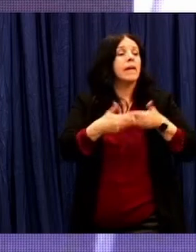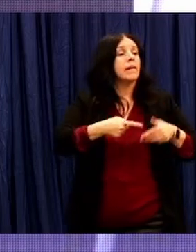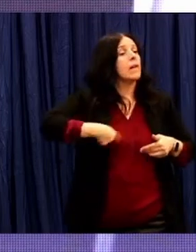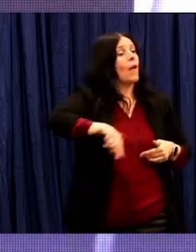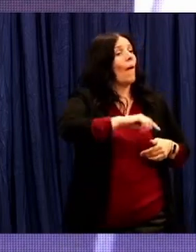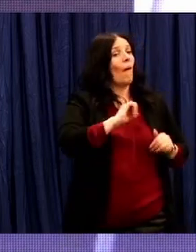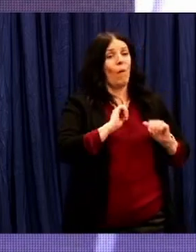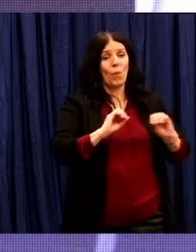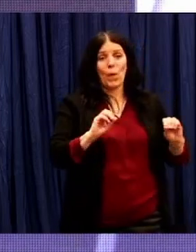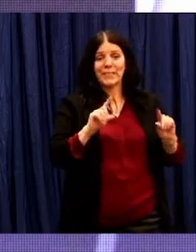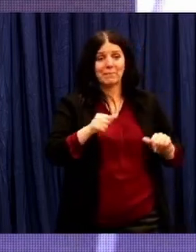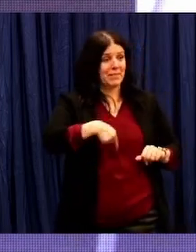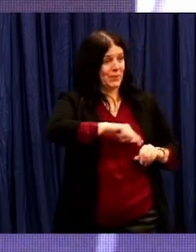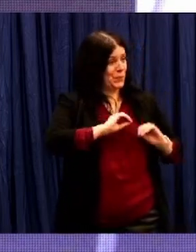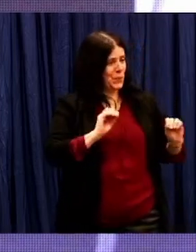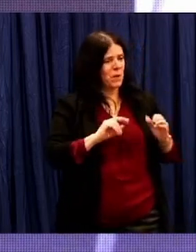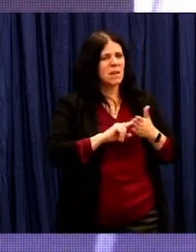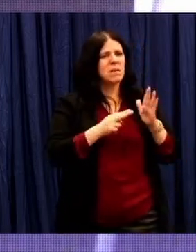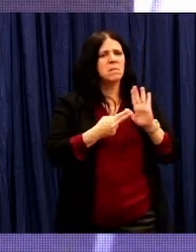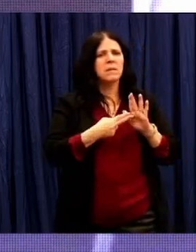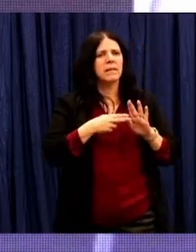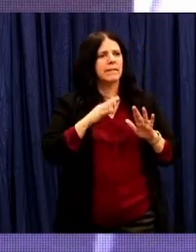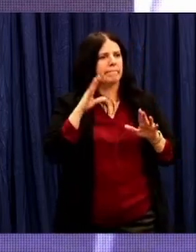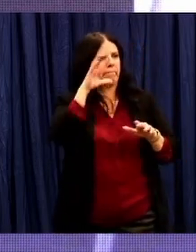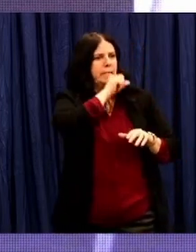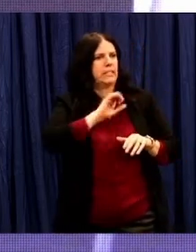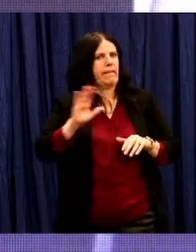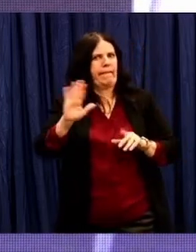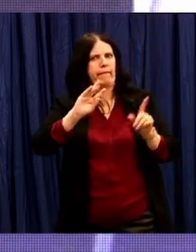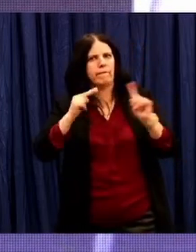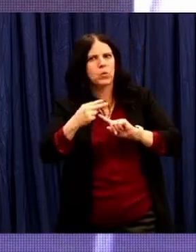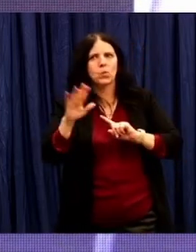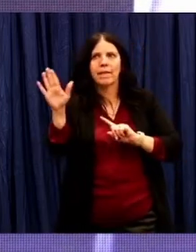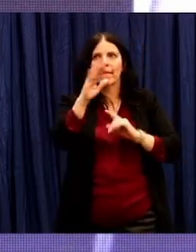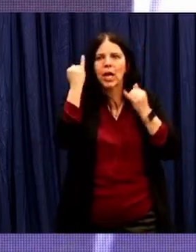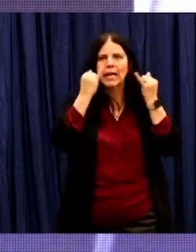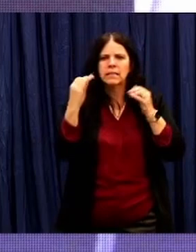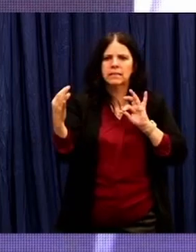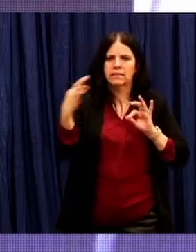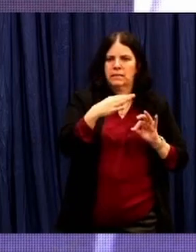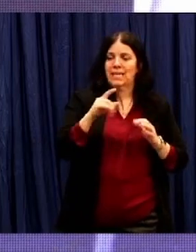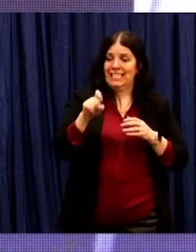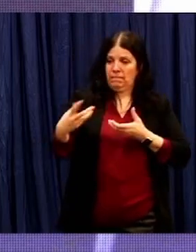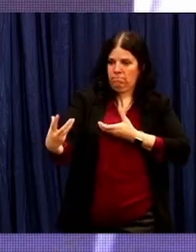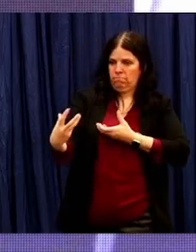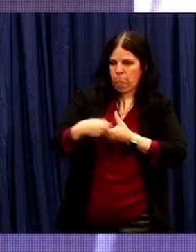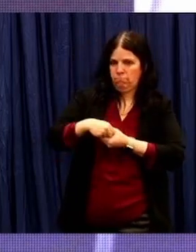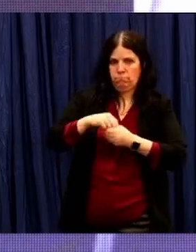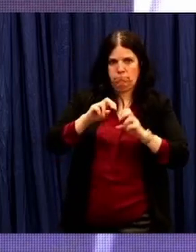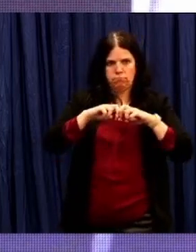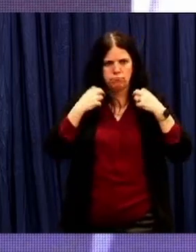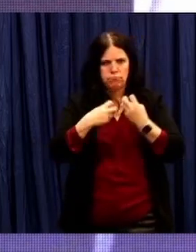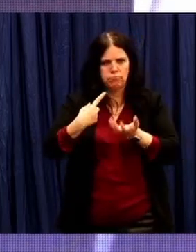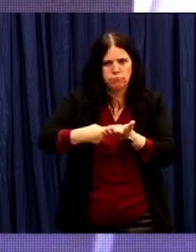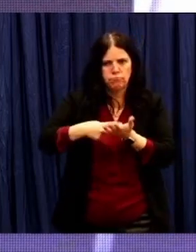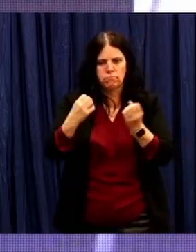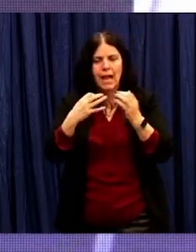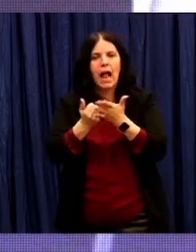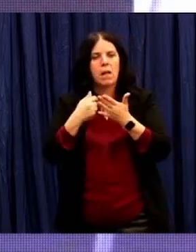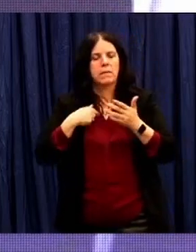policy is going to be shaped in a way that promotes disability inclusion.